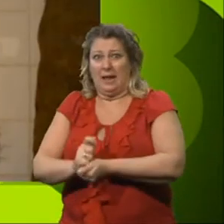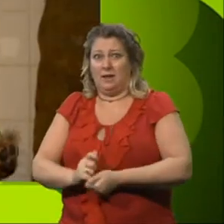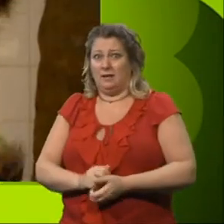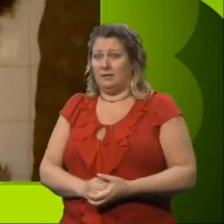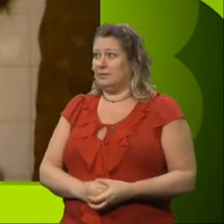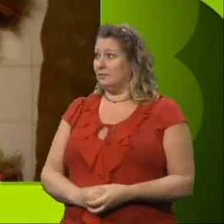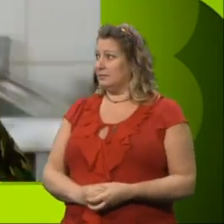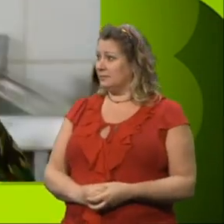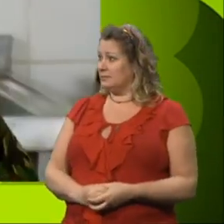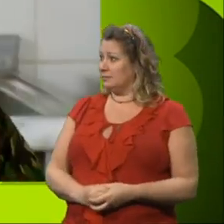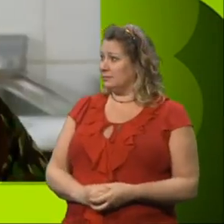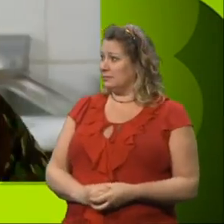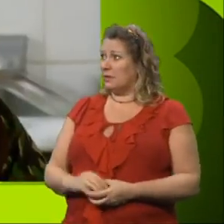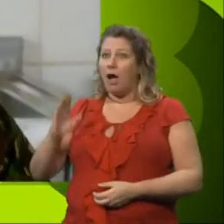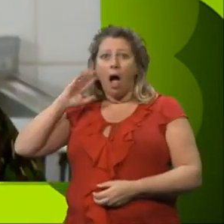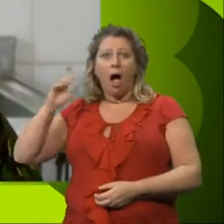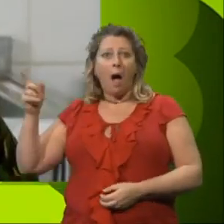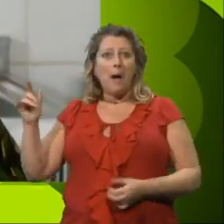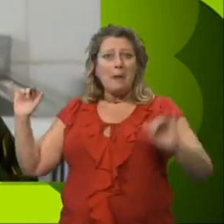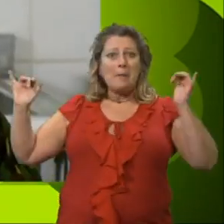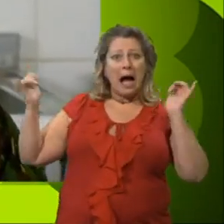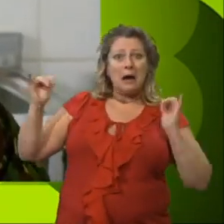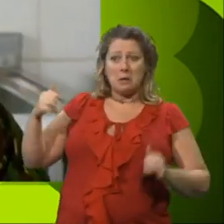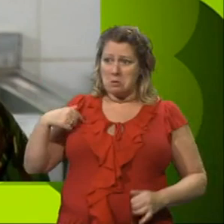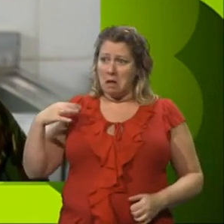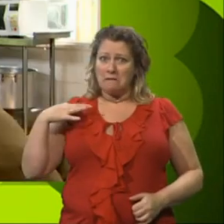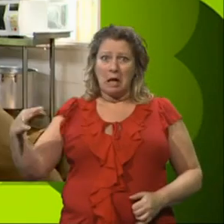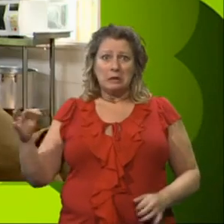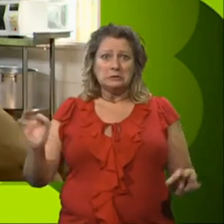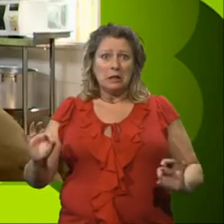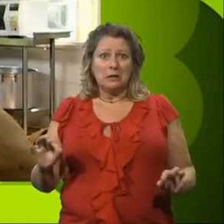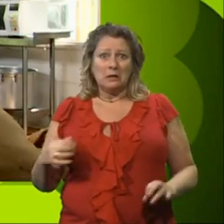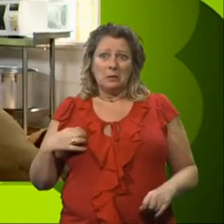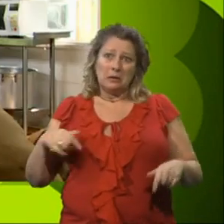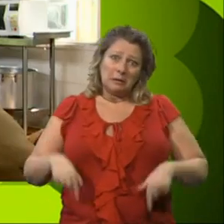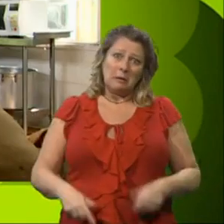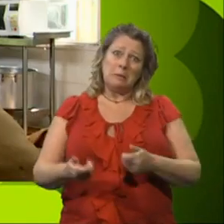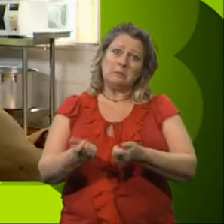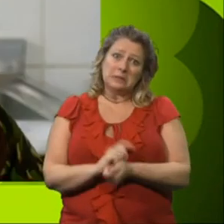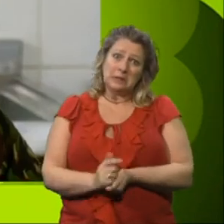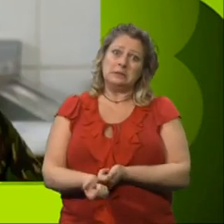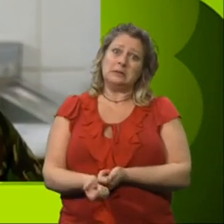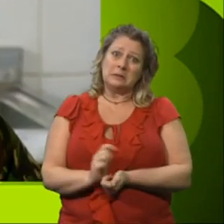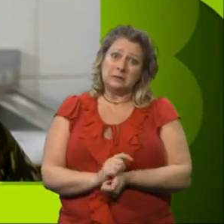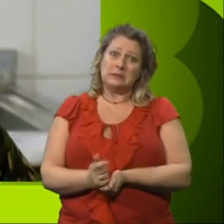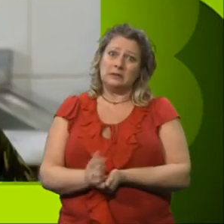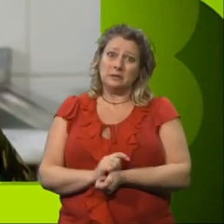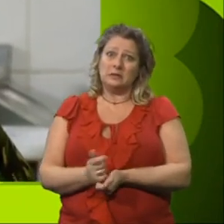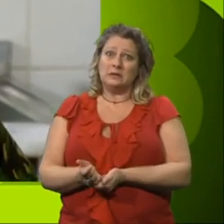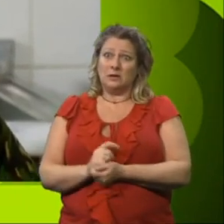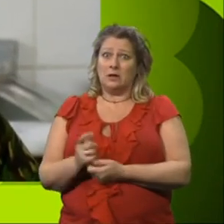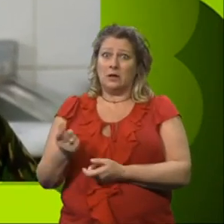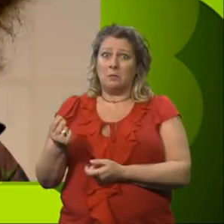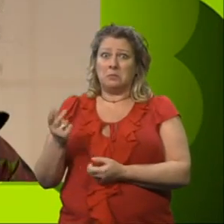Listen to them, Hacker. The party's starting and we're not even invited. We're stuck in here peeling potatoes, and Colonel Winters is about to